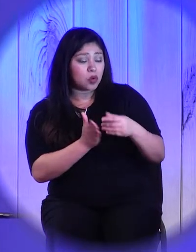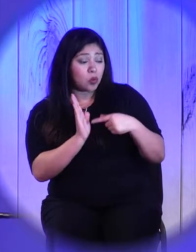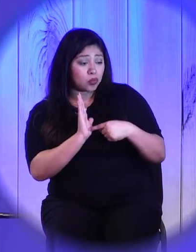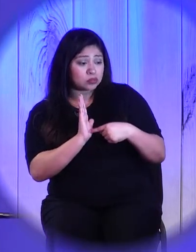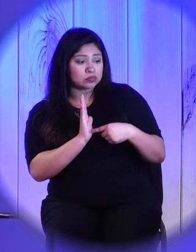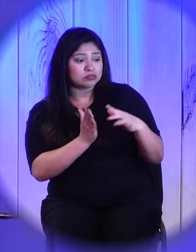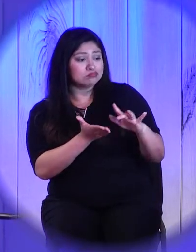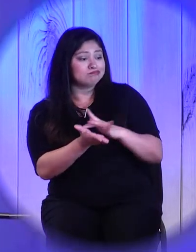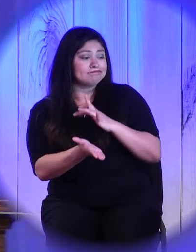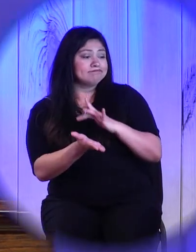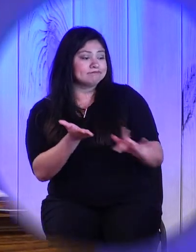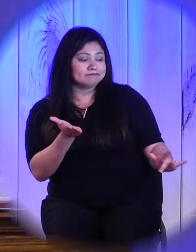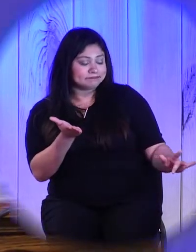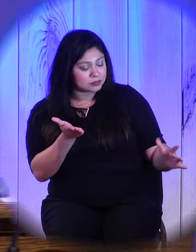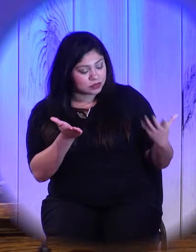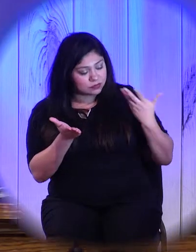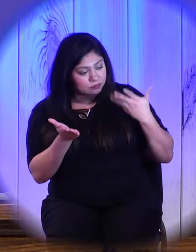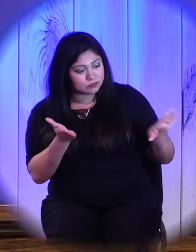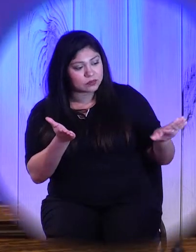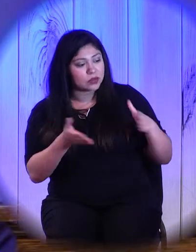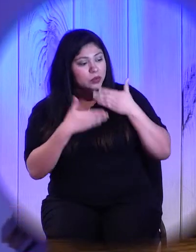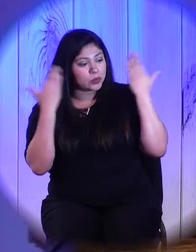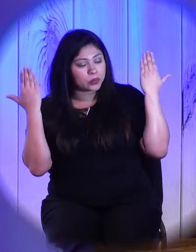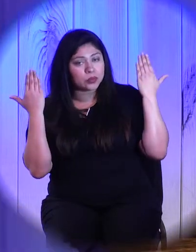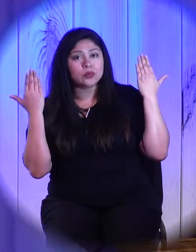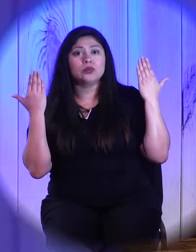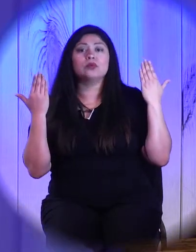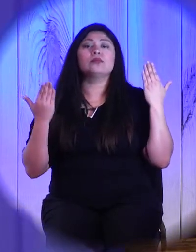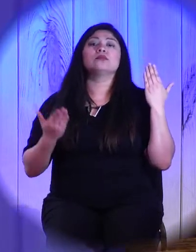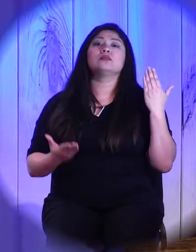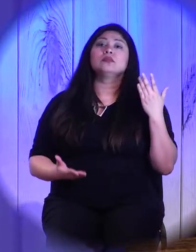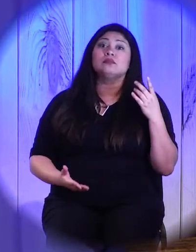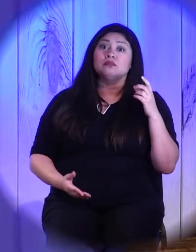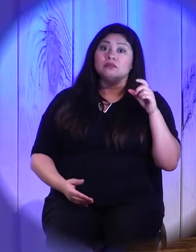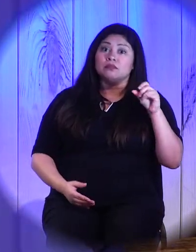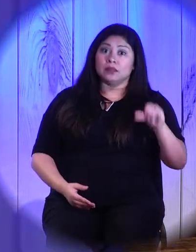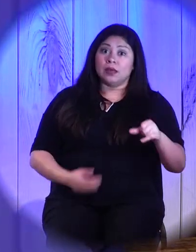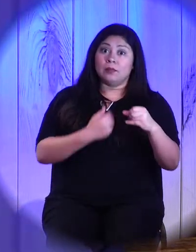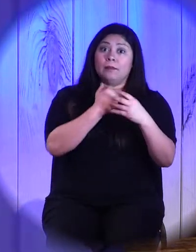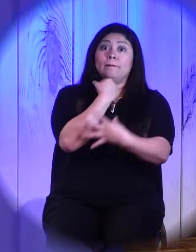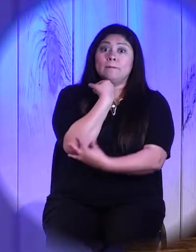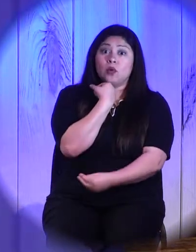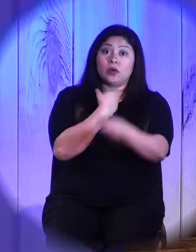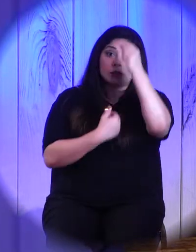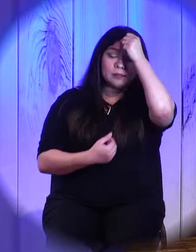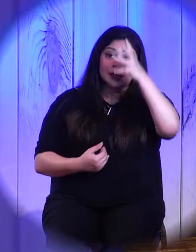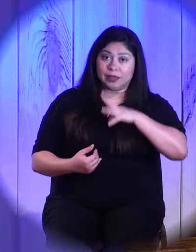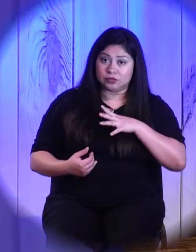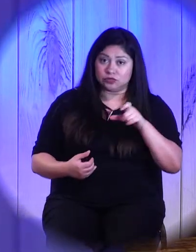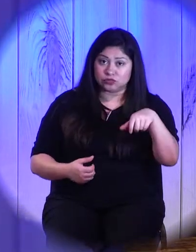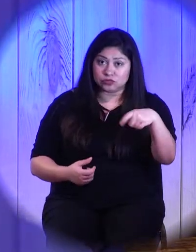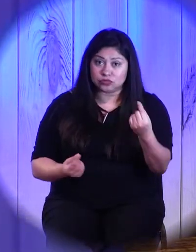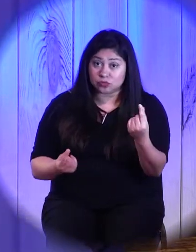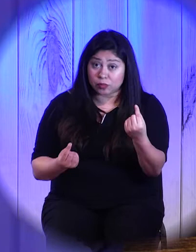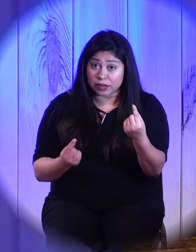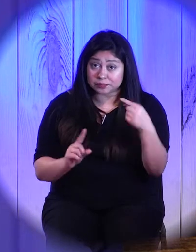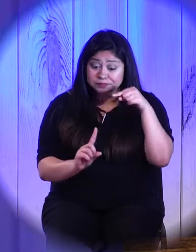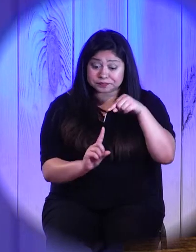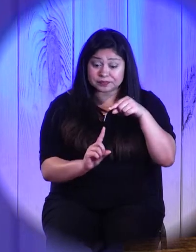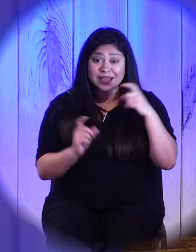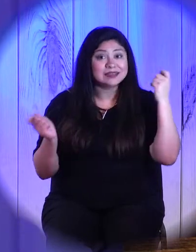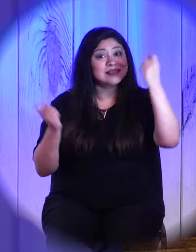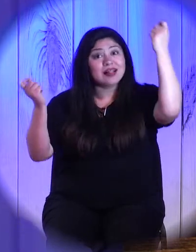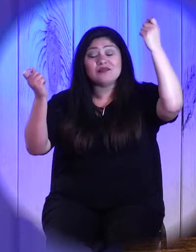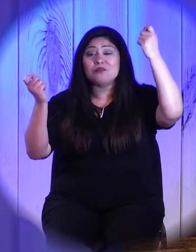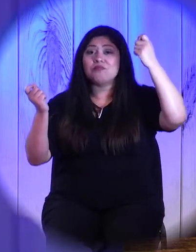What the forgiven man should have done is gone out and celebrated. What he should have done is gone out and paid for all of his friends' meal. He should have gone out and